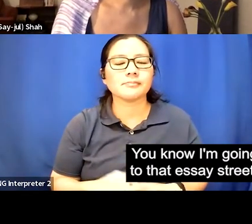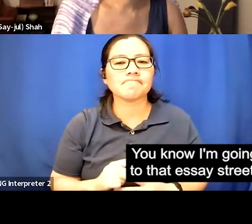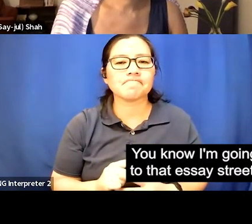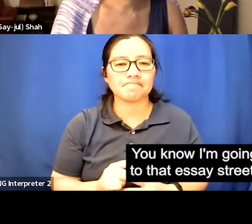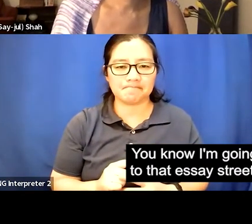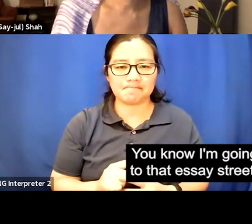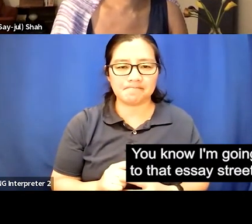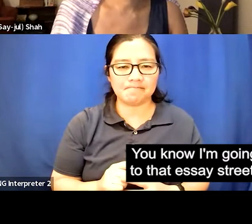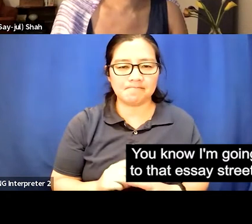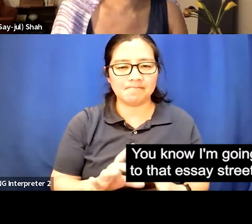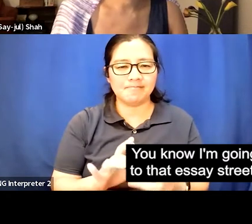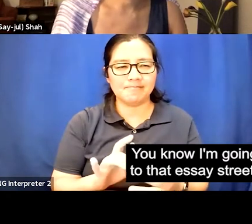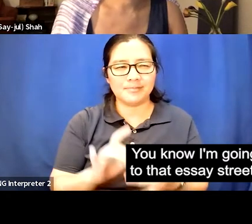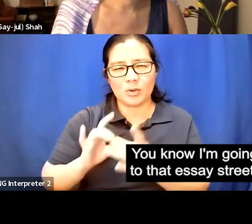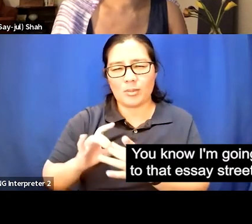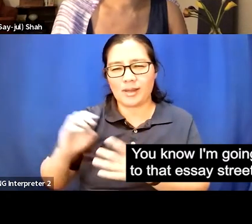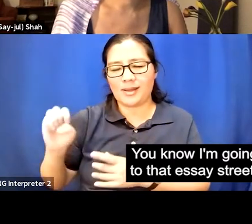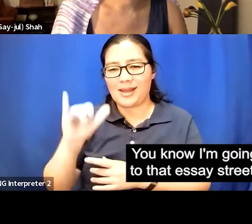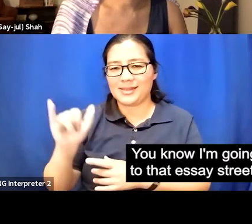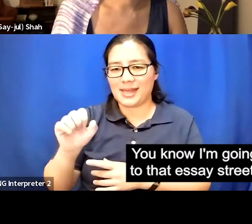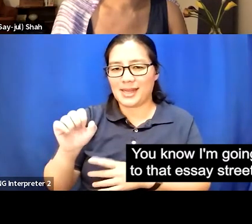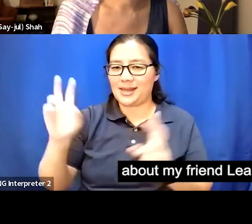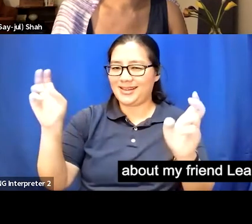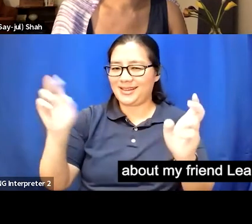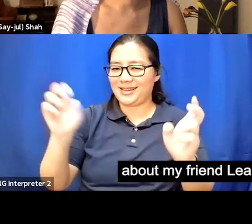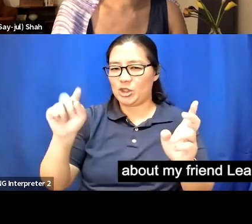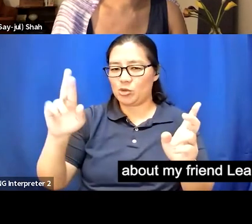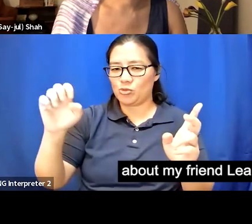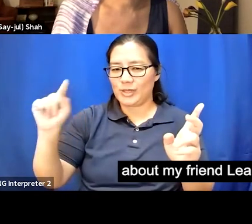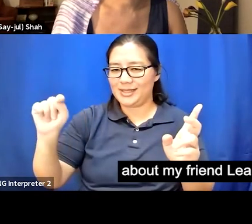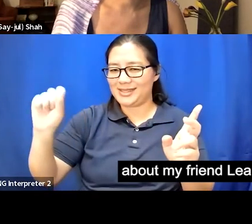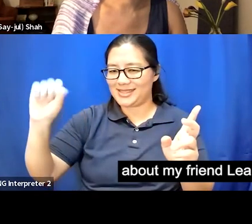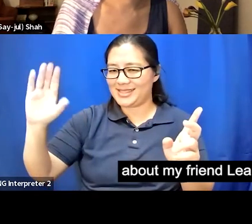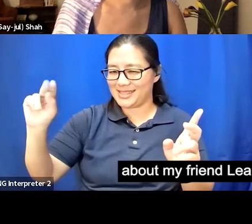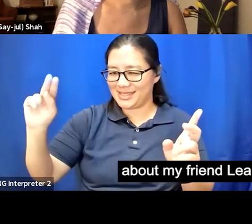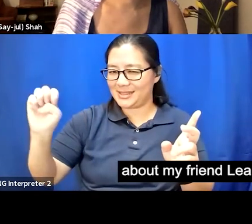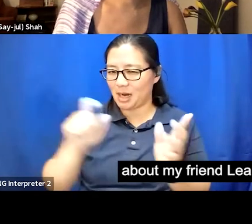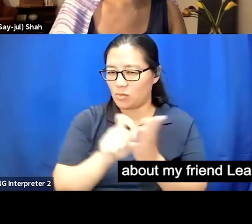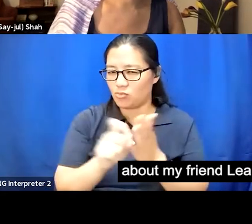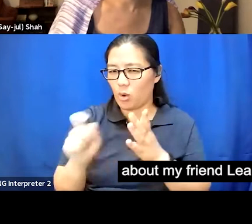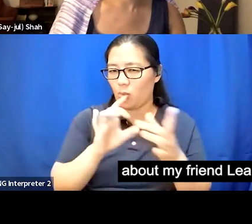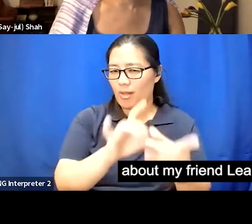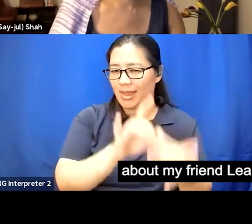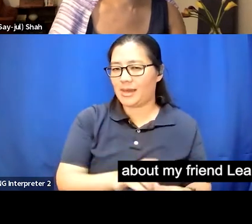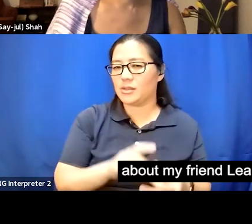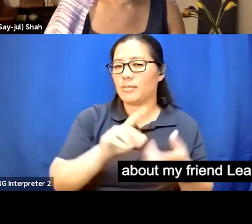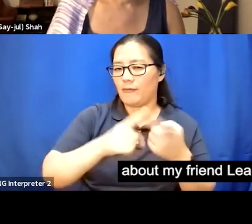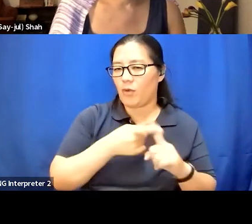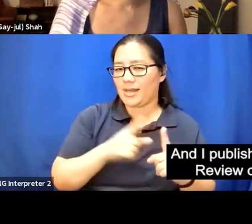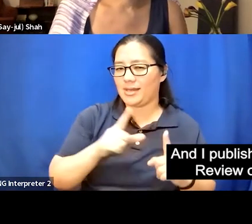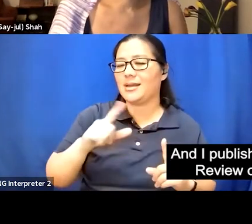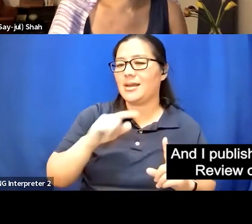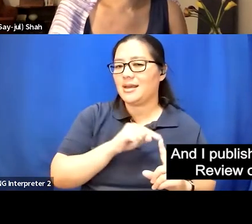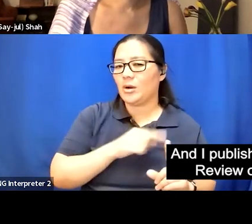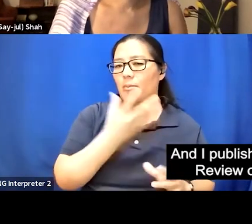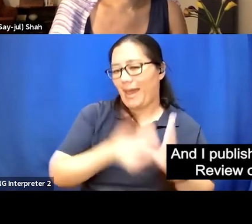I'm gonna return to that essay street scene that I mentioned about my friend Leanne's passing, her death.